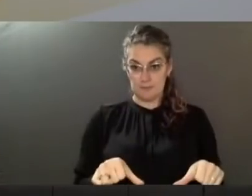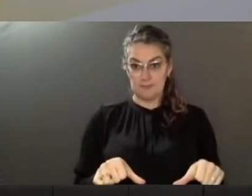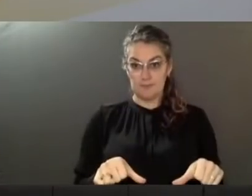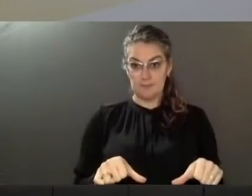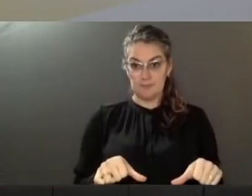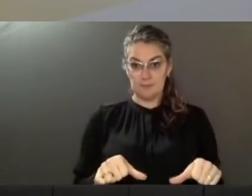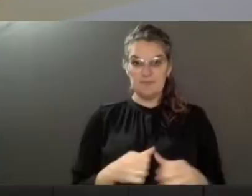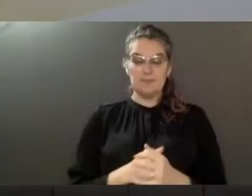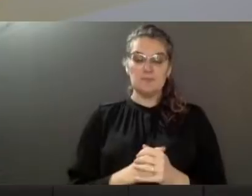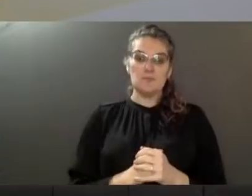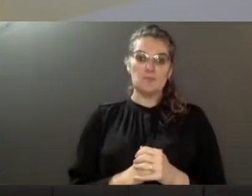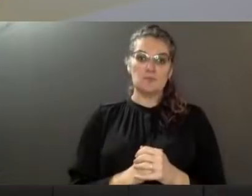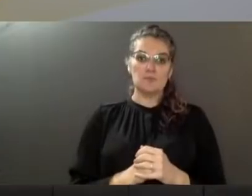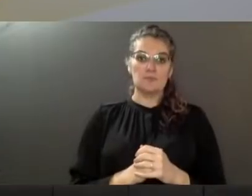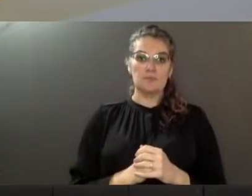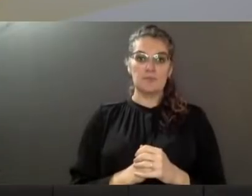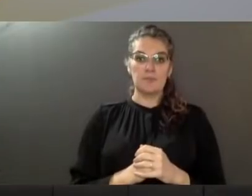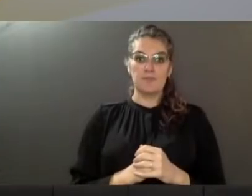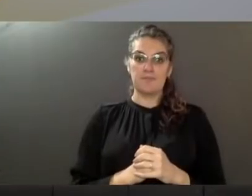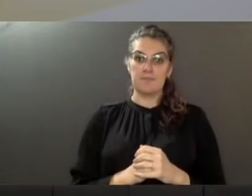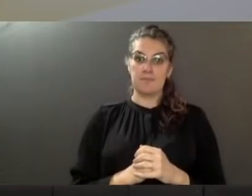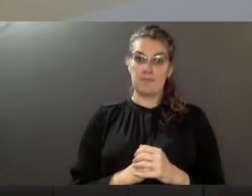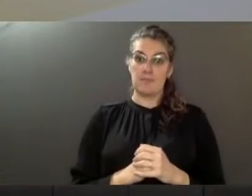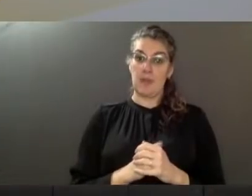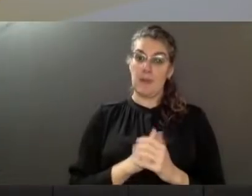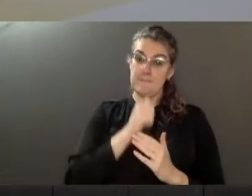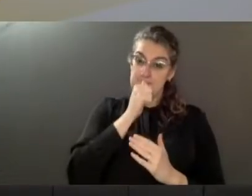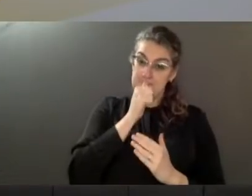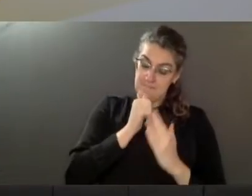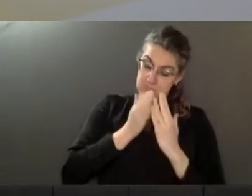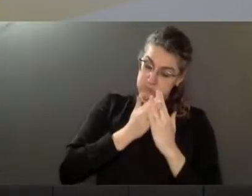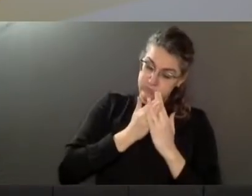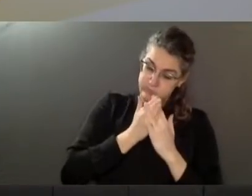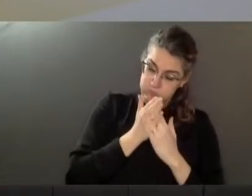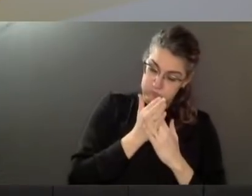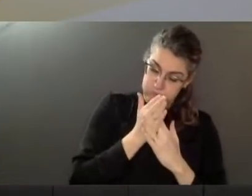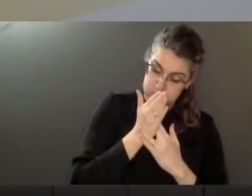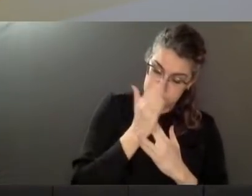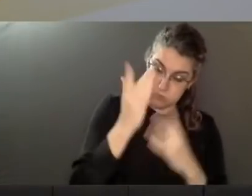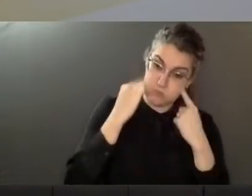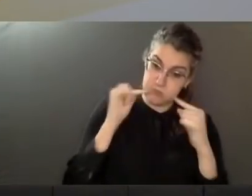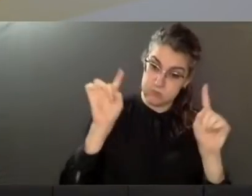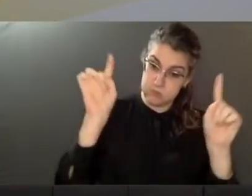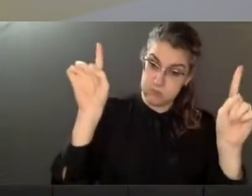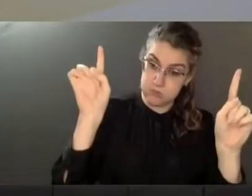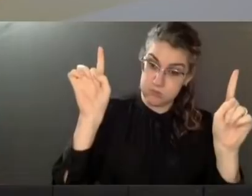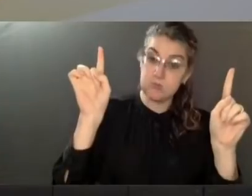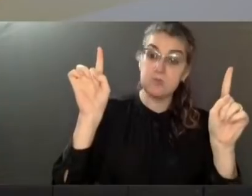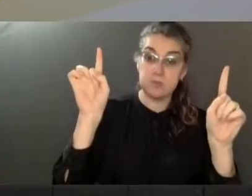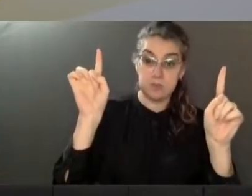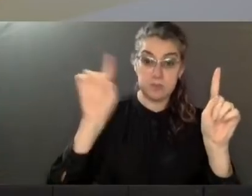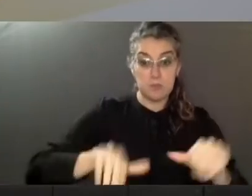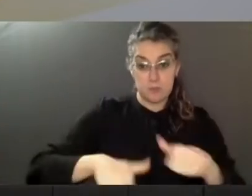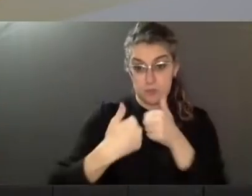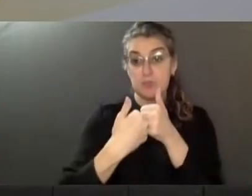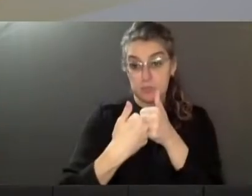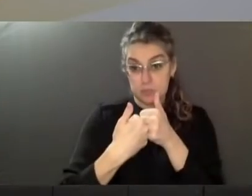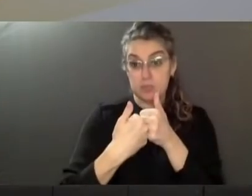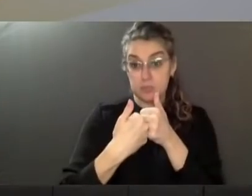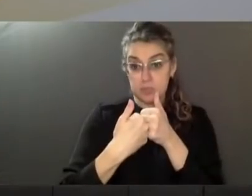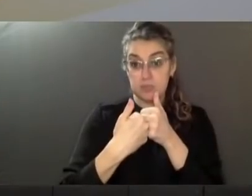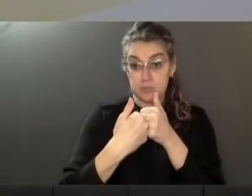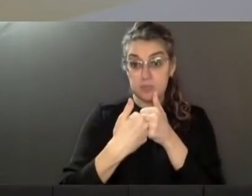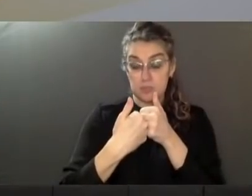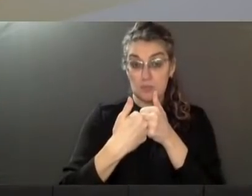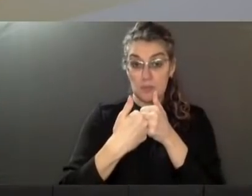Getting through this pandemic is challenging for everyone, and we all want it to be over. It has been 10 months since the